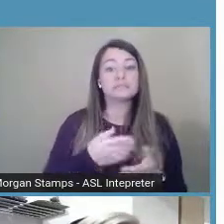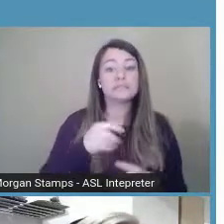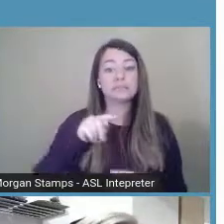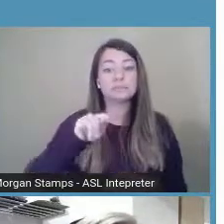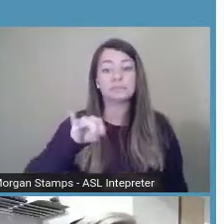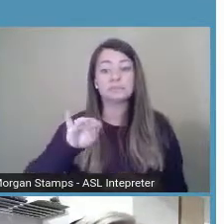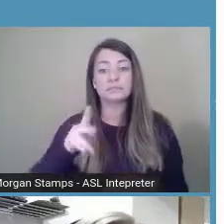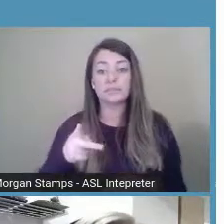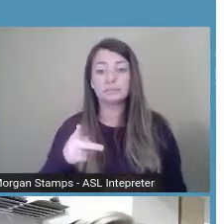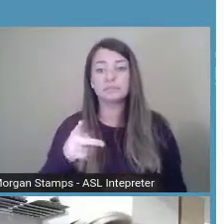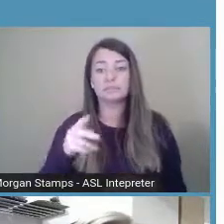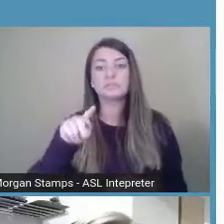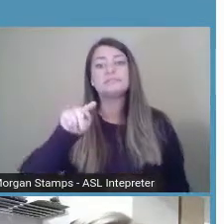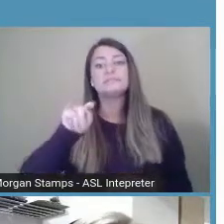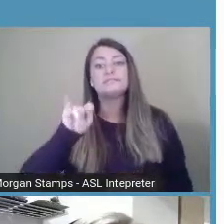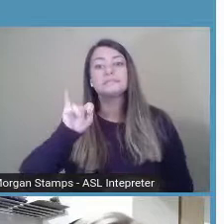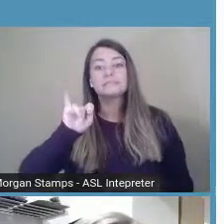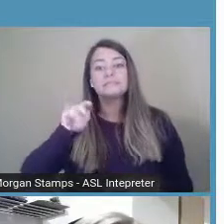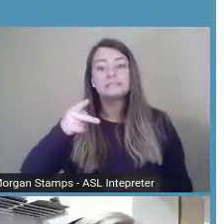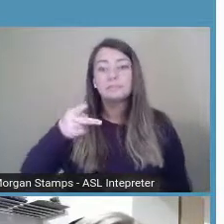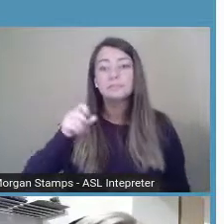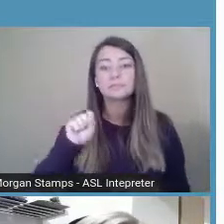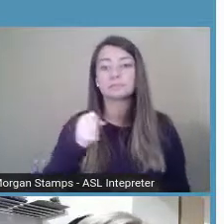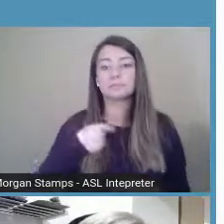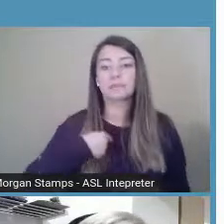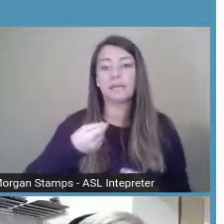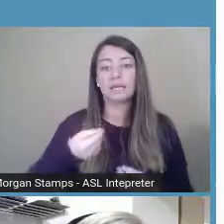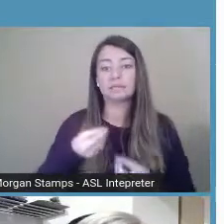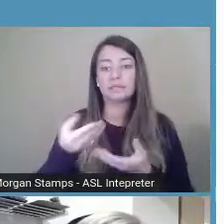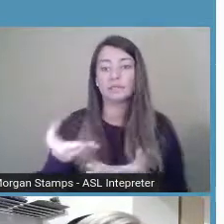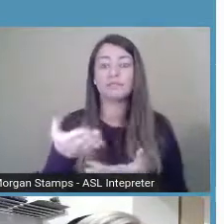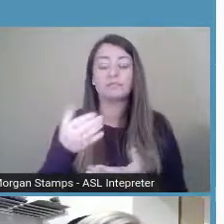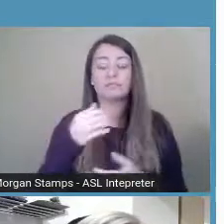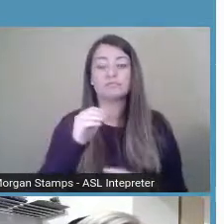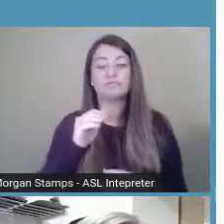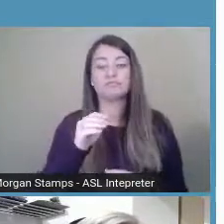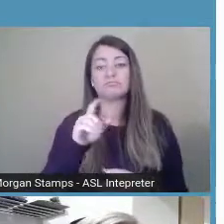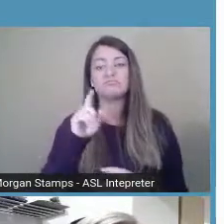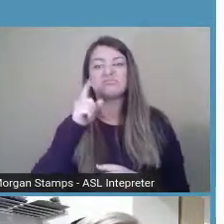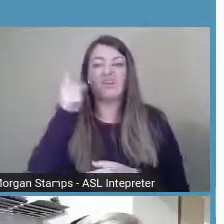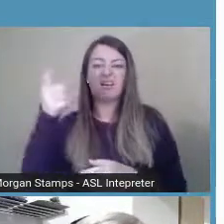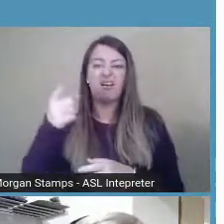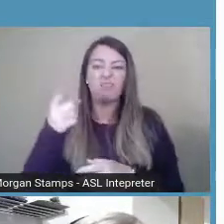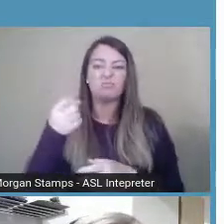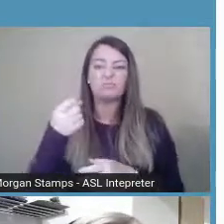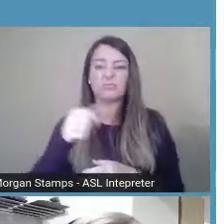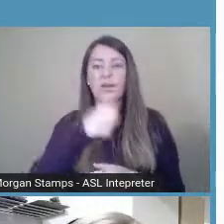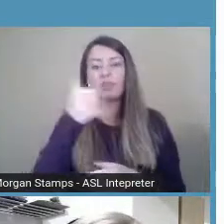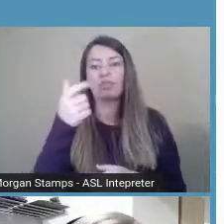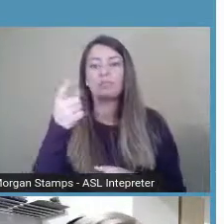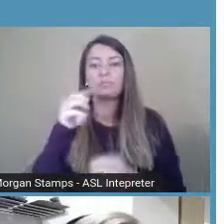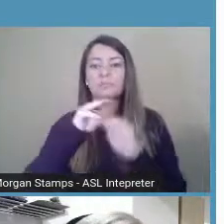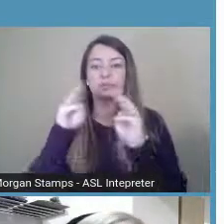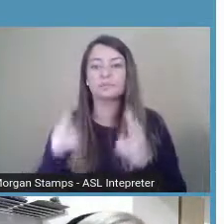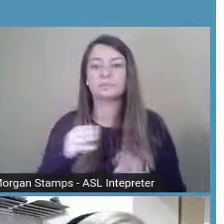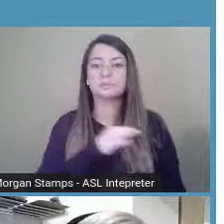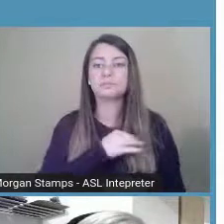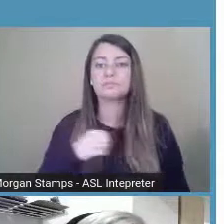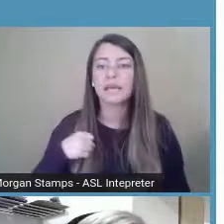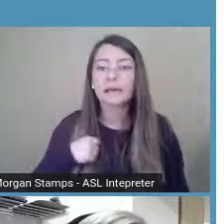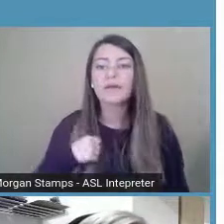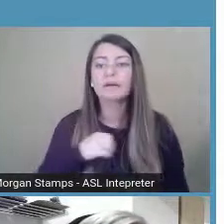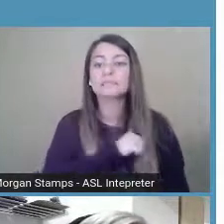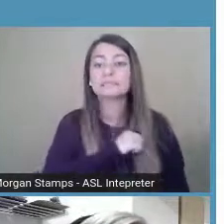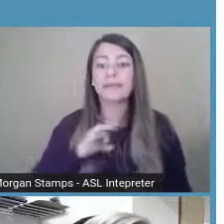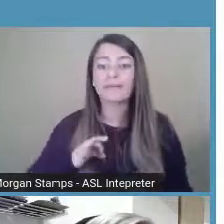Program participants are expecting a seamless, tech-savvy experience, whether those skills were previously in our wheelhouse or not.